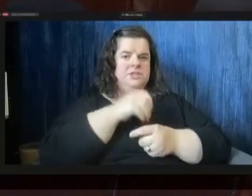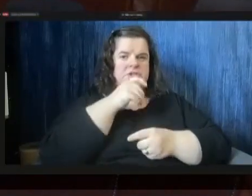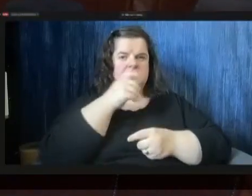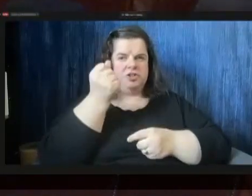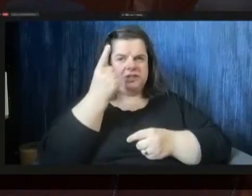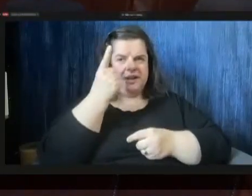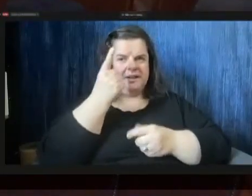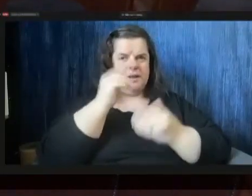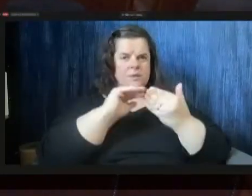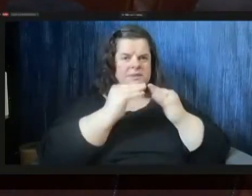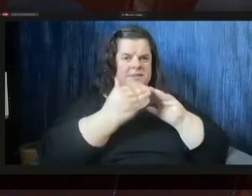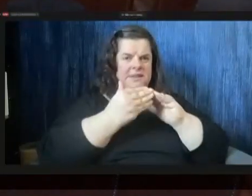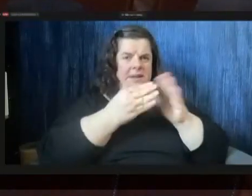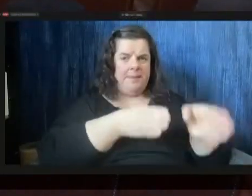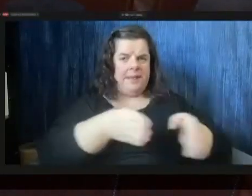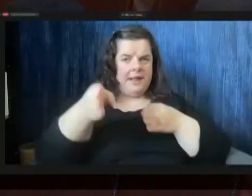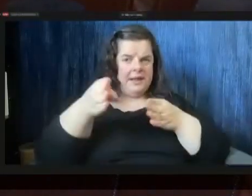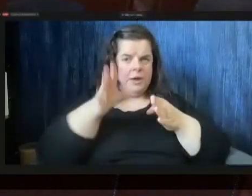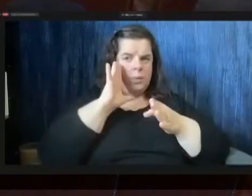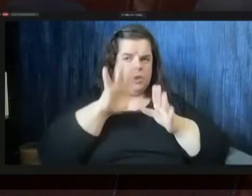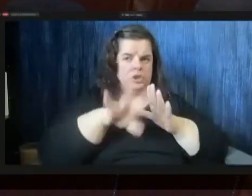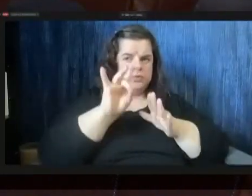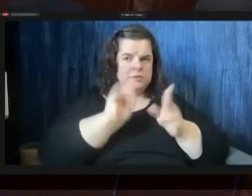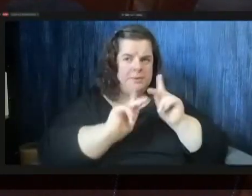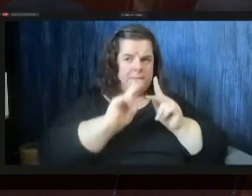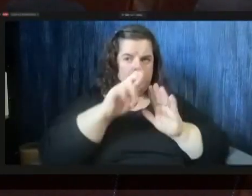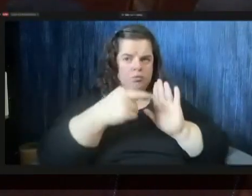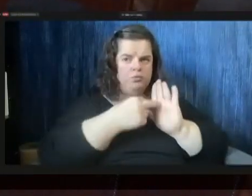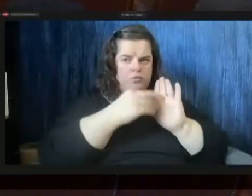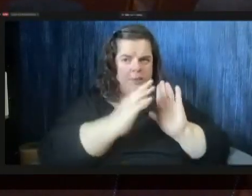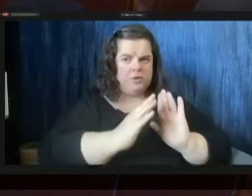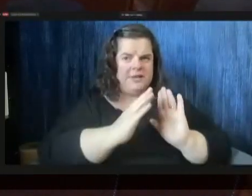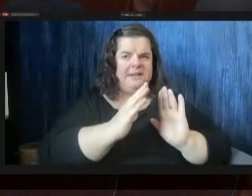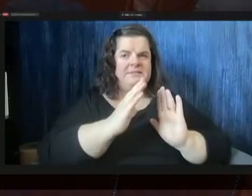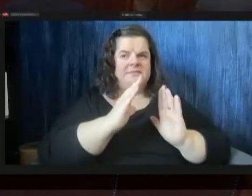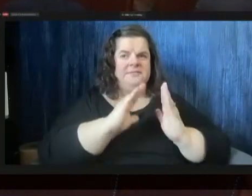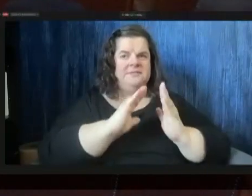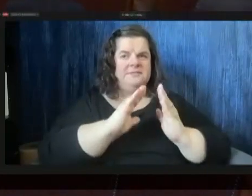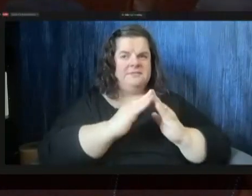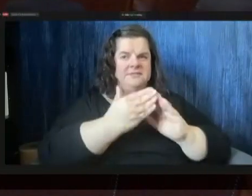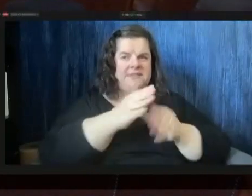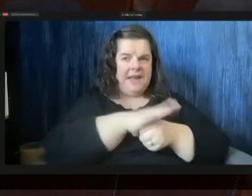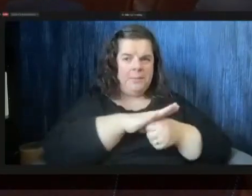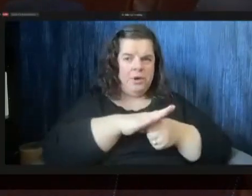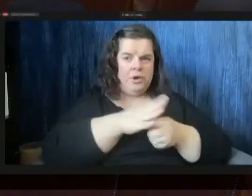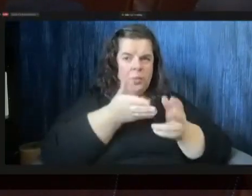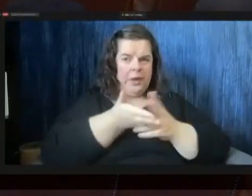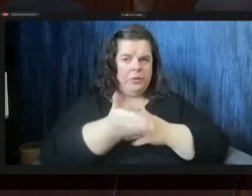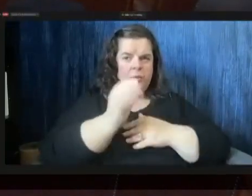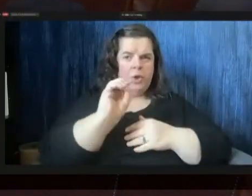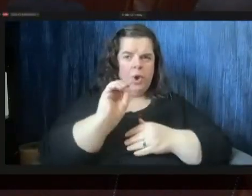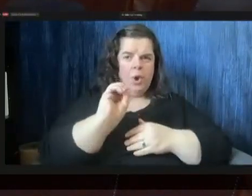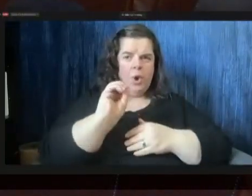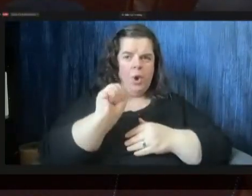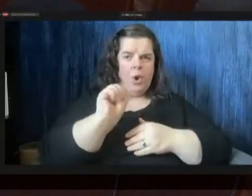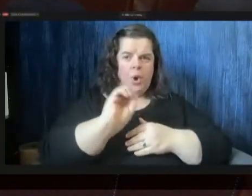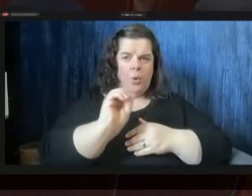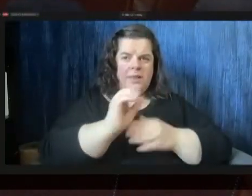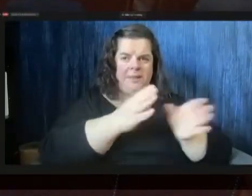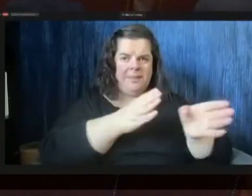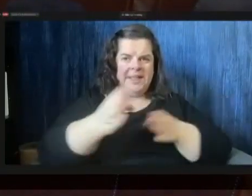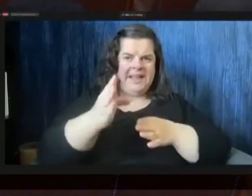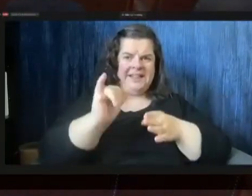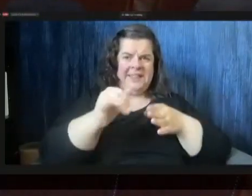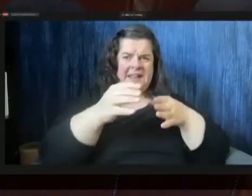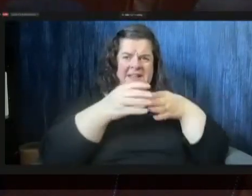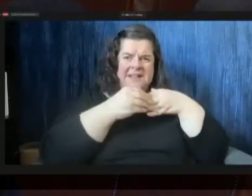how city planning would choose people to represent neighborhoods. Recently, we just went through the Oakland Plan. You know that, right? And the steering committee from